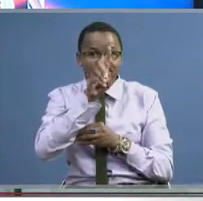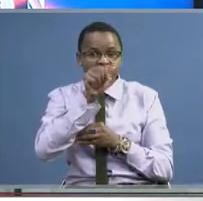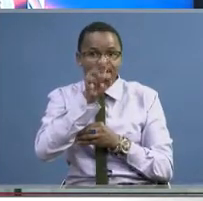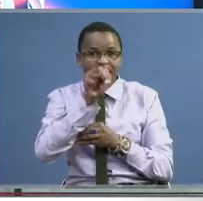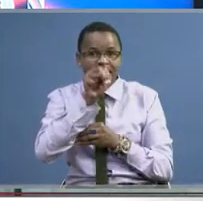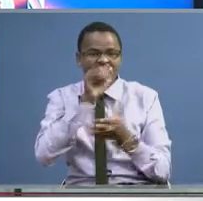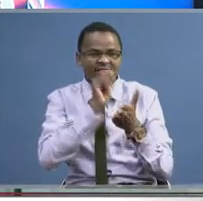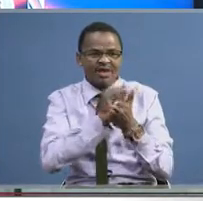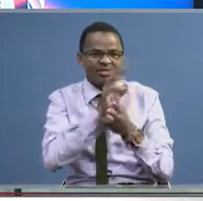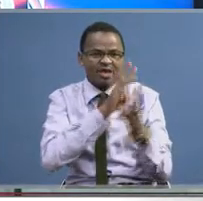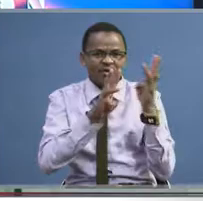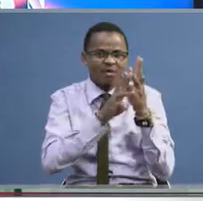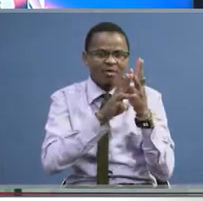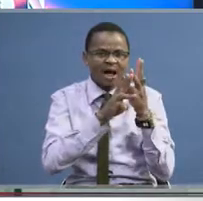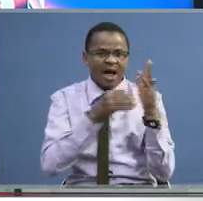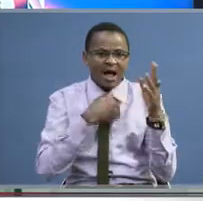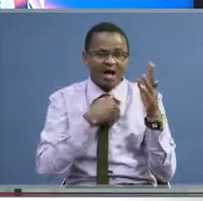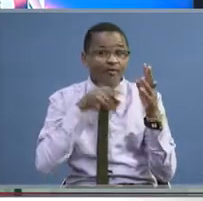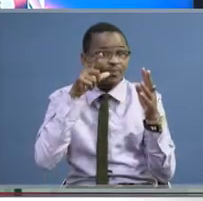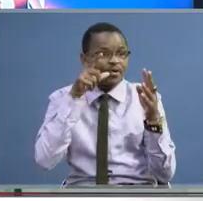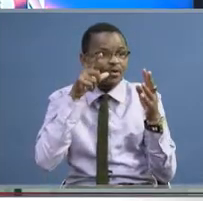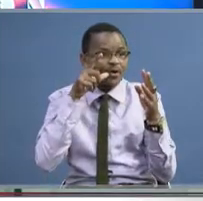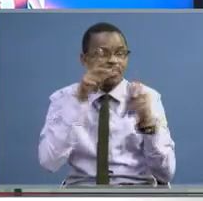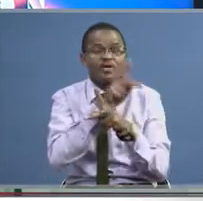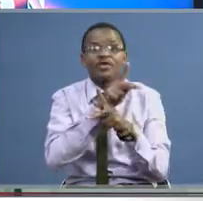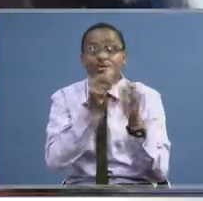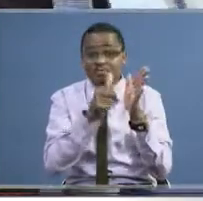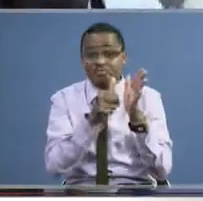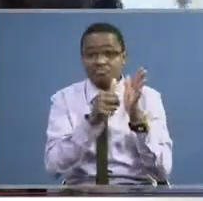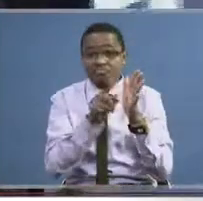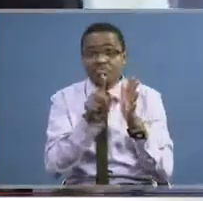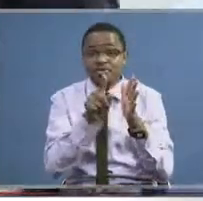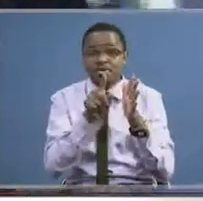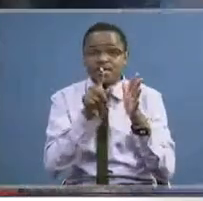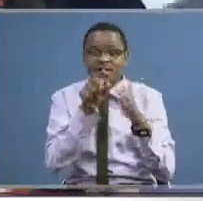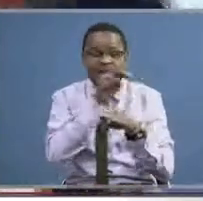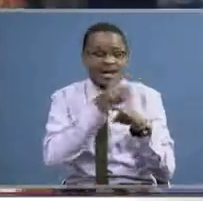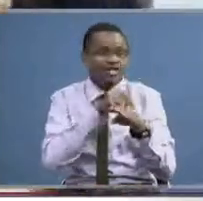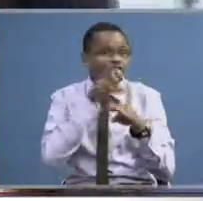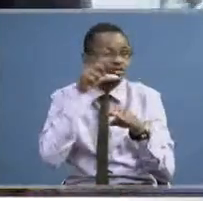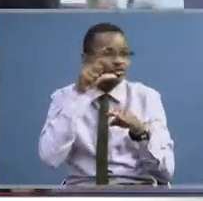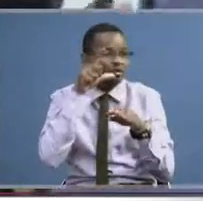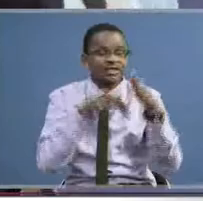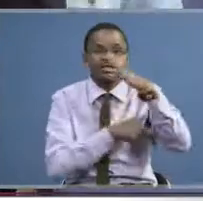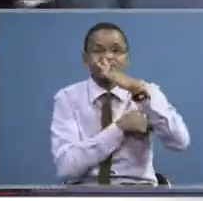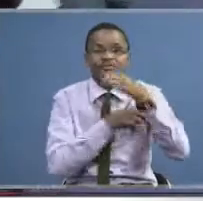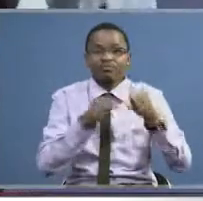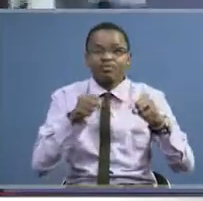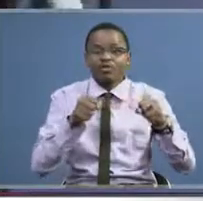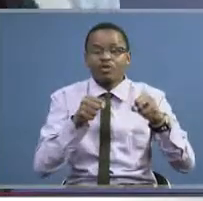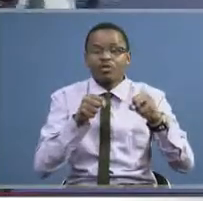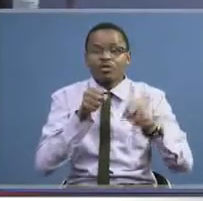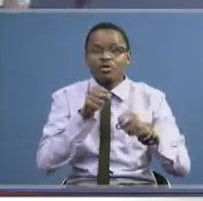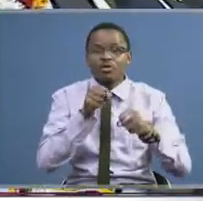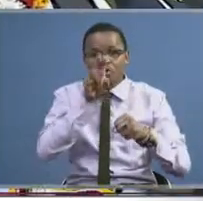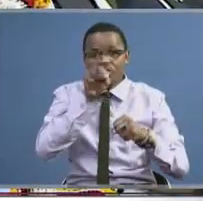it emerged that the world could be facing a HIV prevention crisis. National AIDS Control Council Chief Executive Officer Dr. Nduku